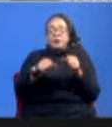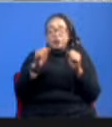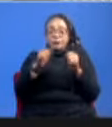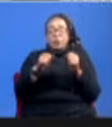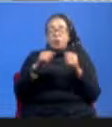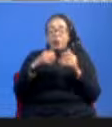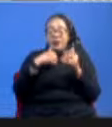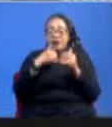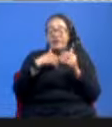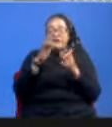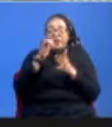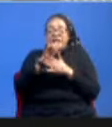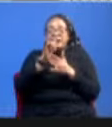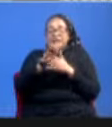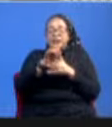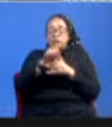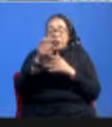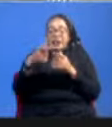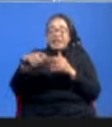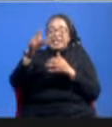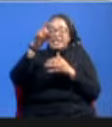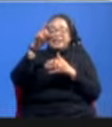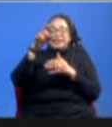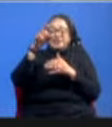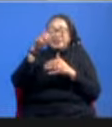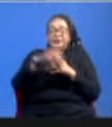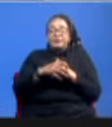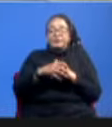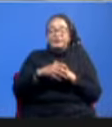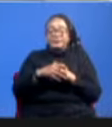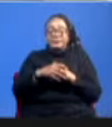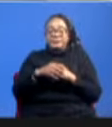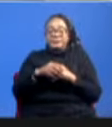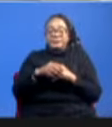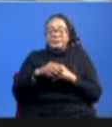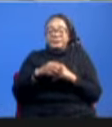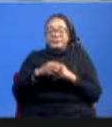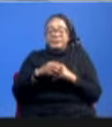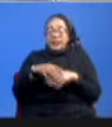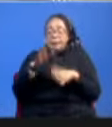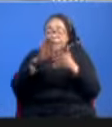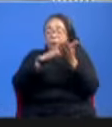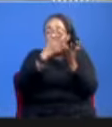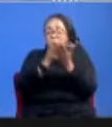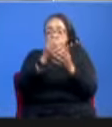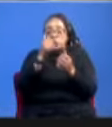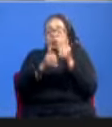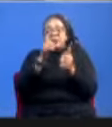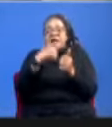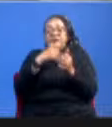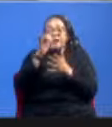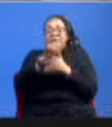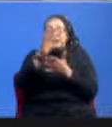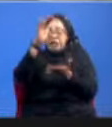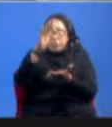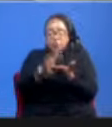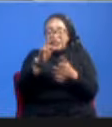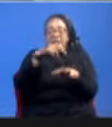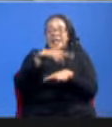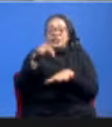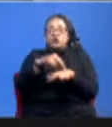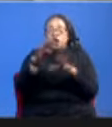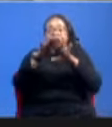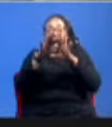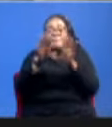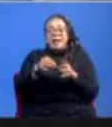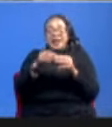trajectory, it is going to increase this year. The proposal that the national government had proposed of reducing the national burden